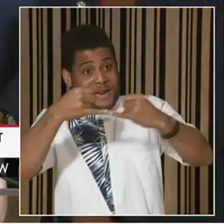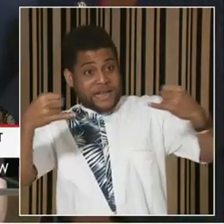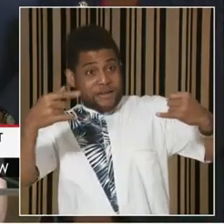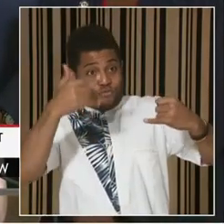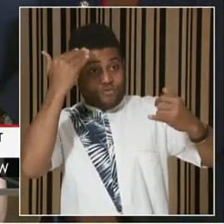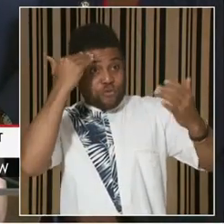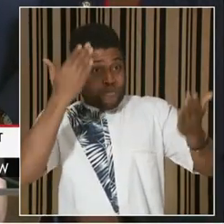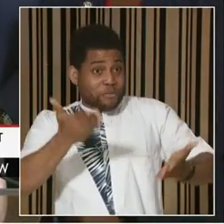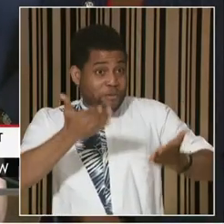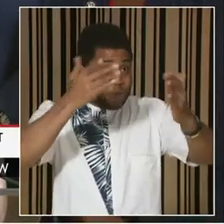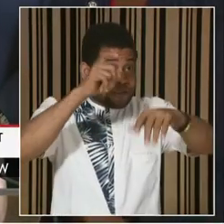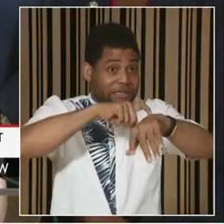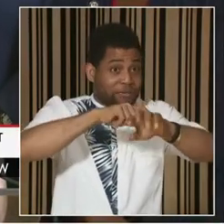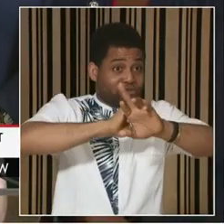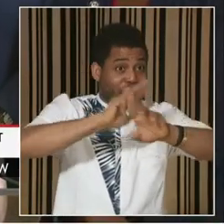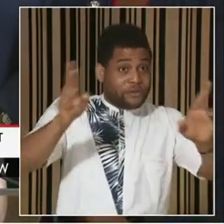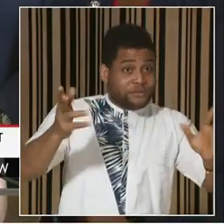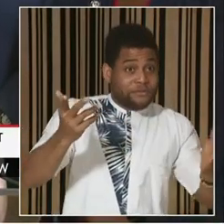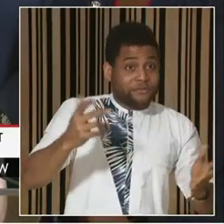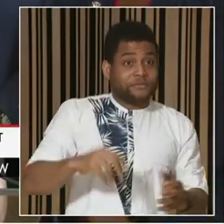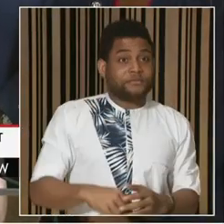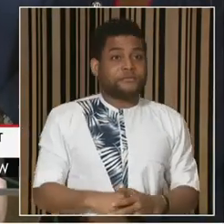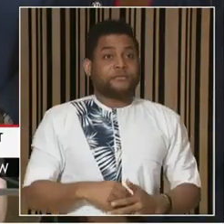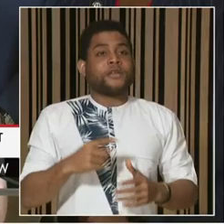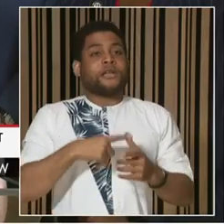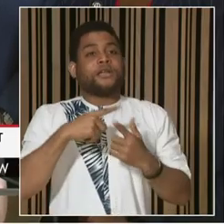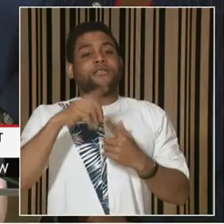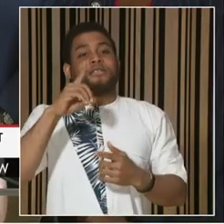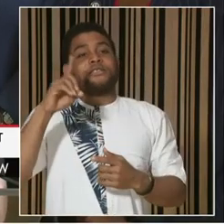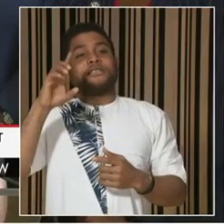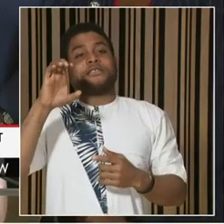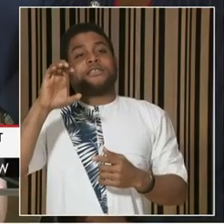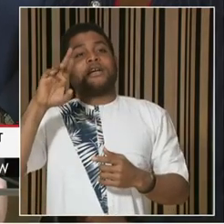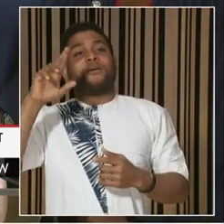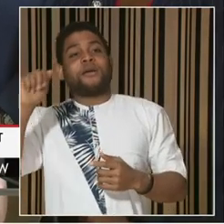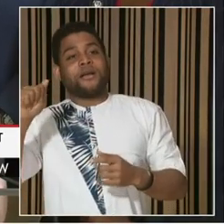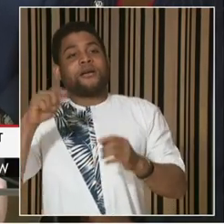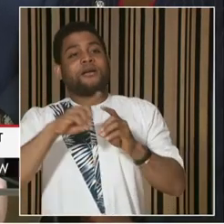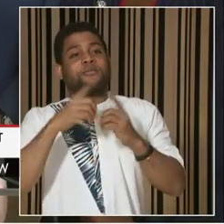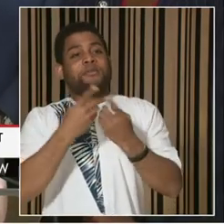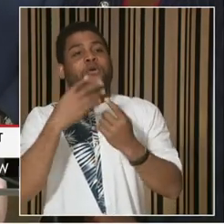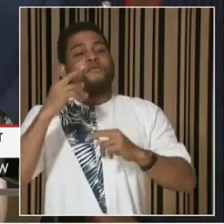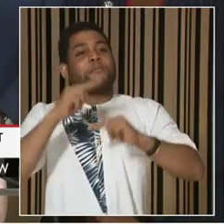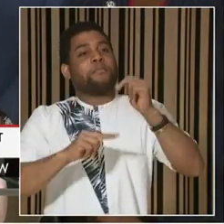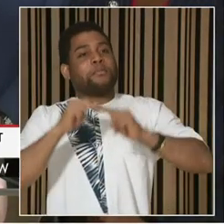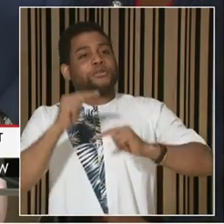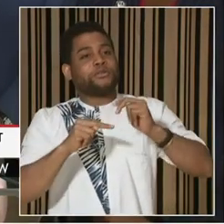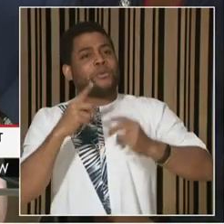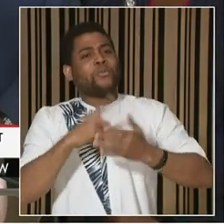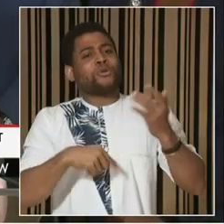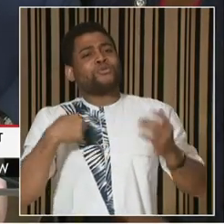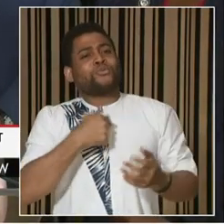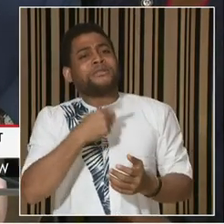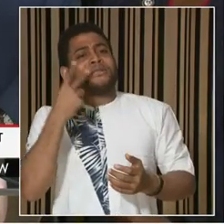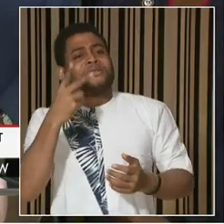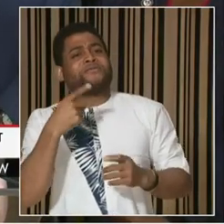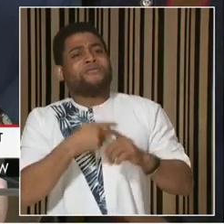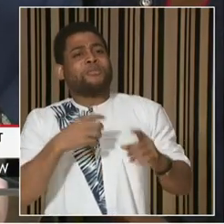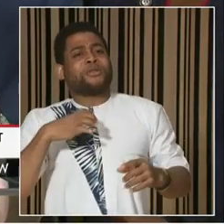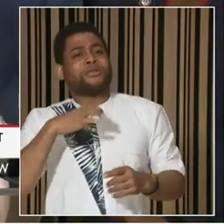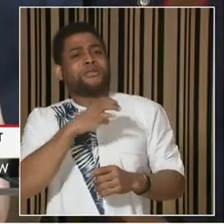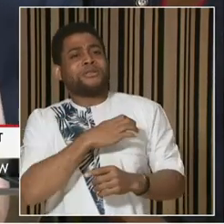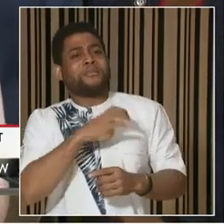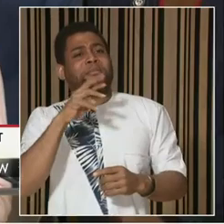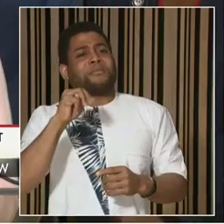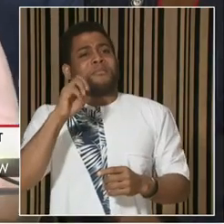regarding DCRA and the Department of Buildings, what would you like to see coming from Chairman Mendelson in working together regarding that agency